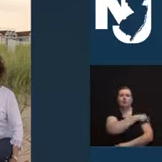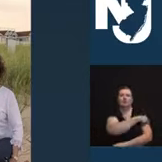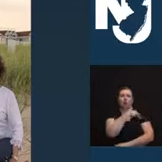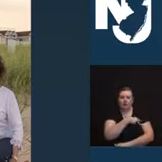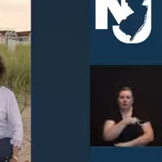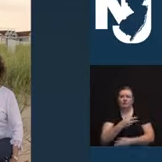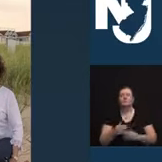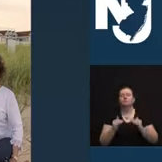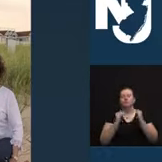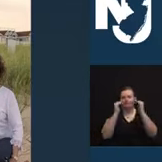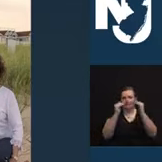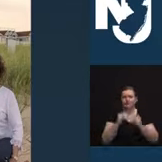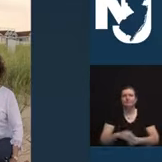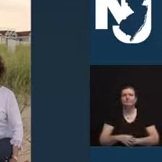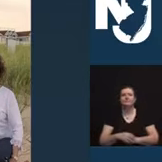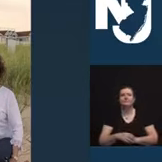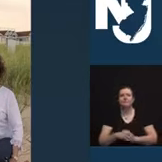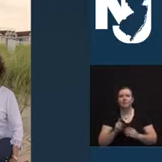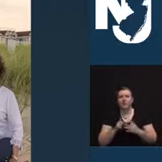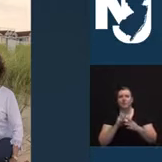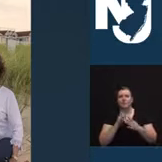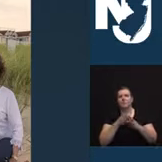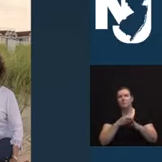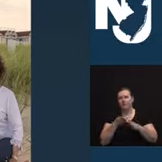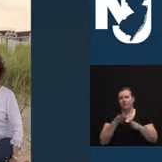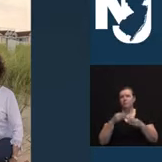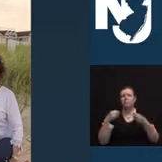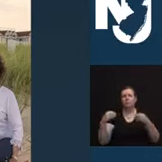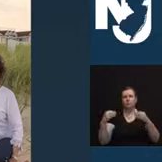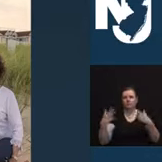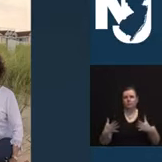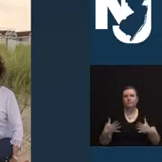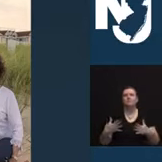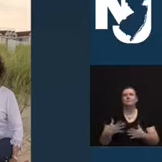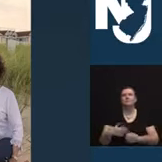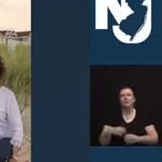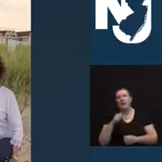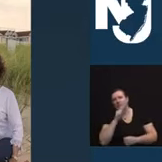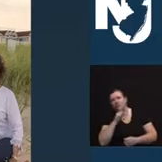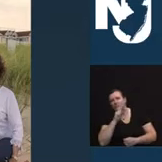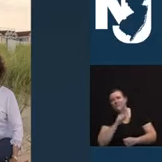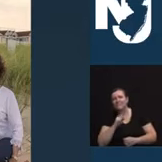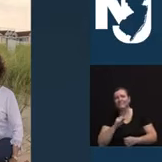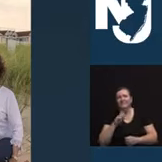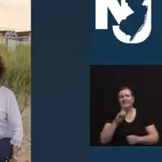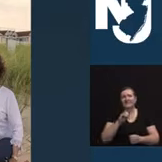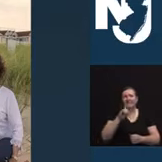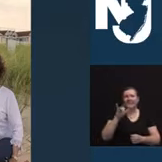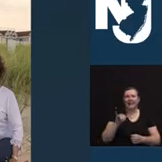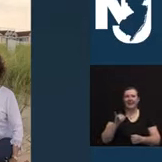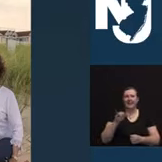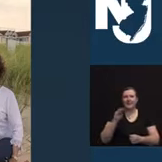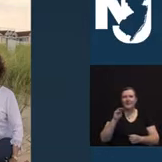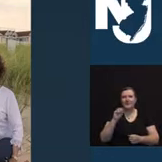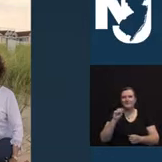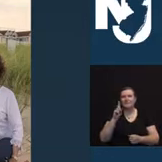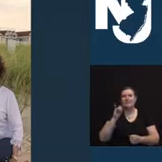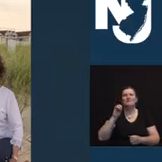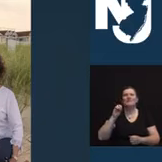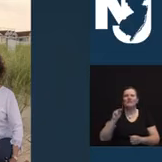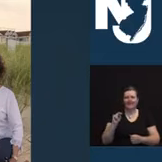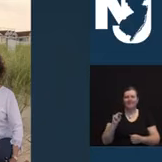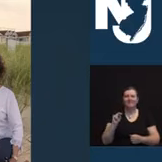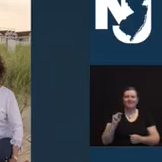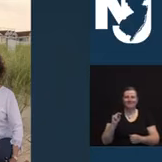notably for the Dolly Madison ice cream brand and the Standard Uniform Company. He worked well into his 70s, by the way, mostly because